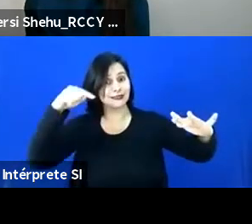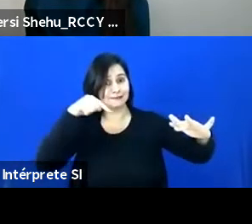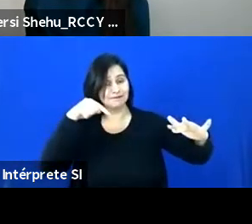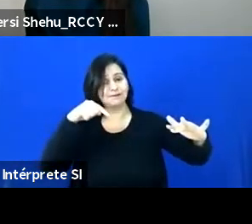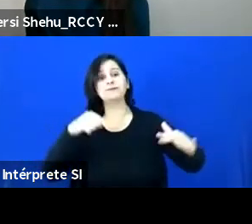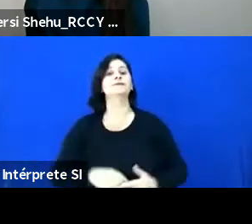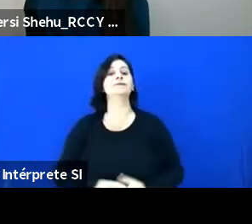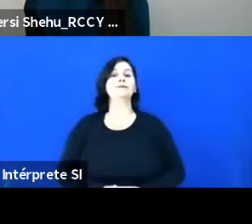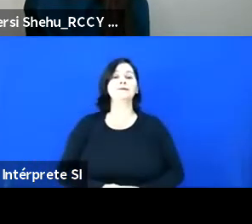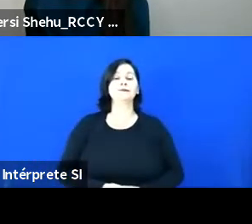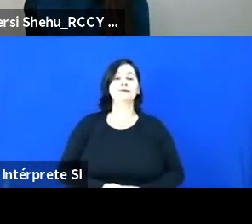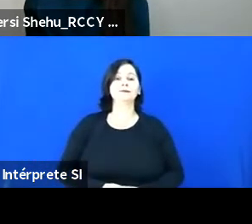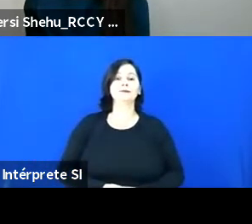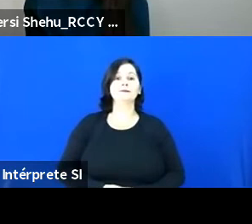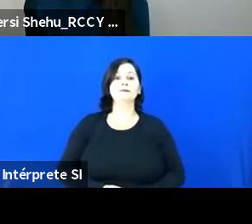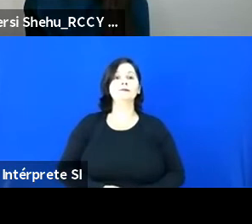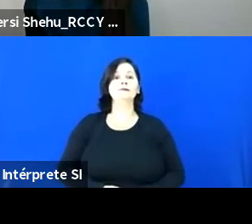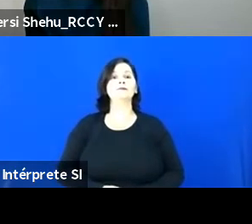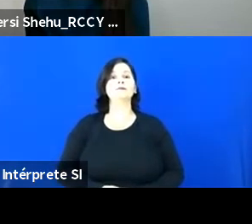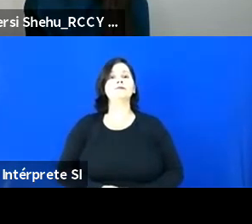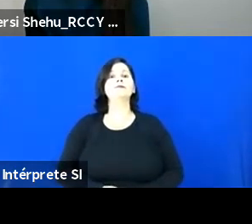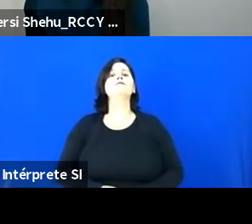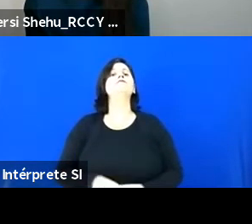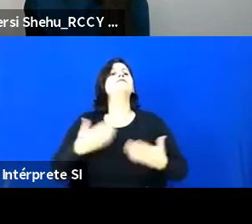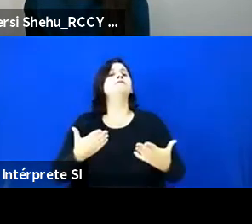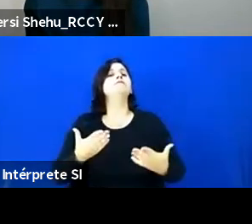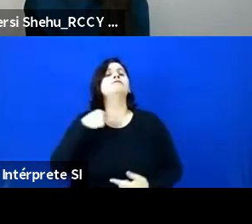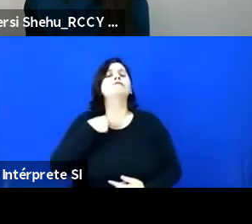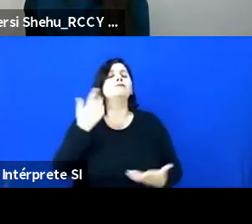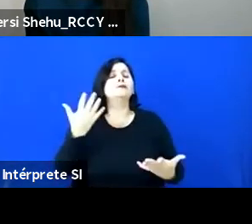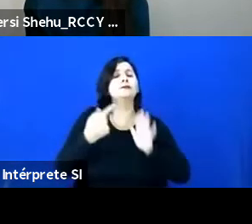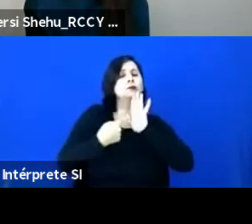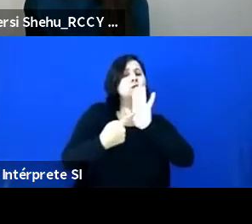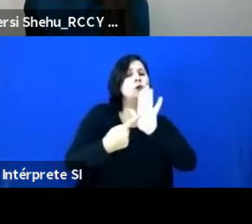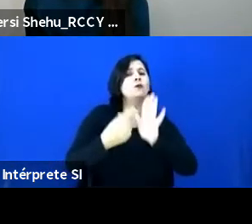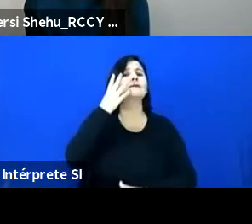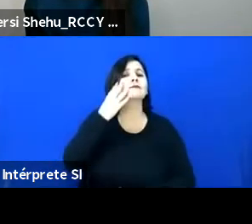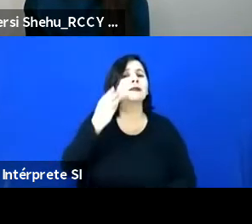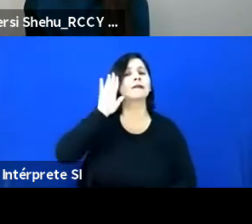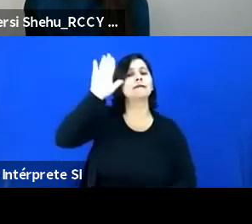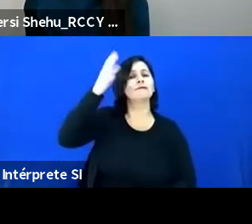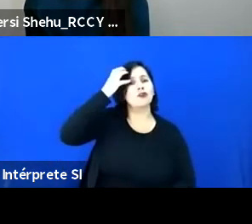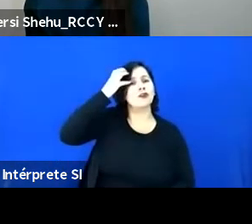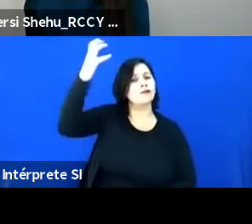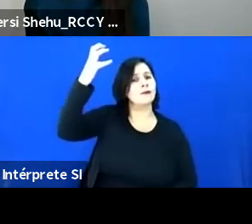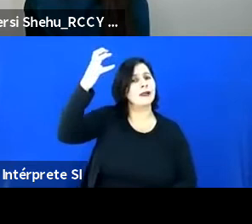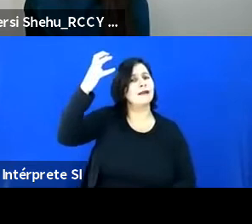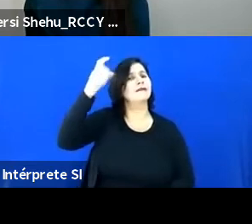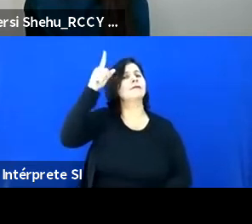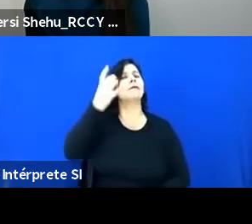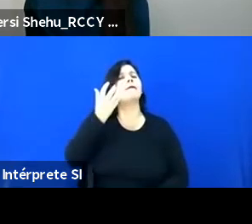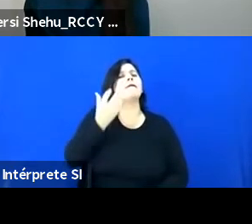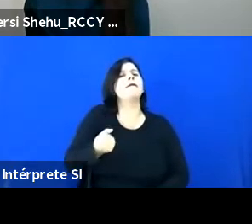grassroots organizations. And I was wondering if you could share from your perspective an example or your views of how feminist and